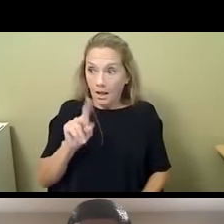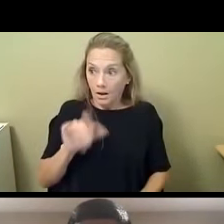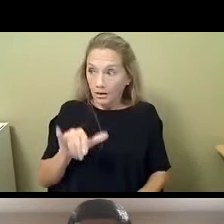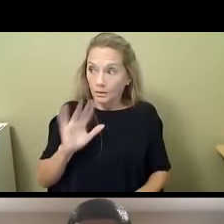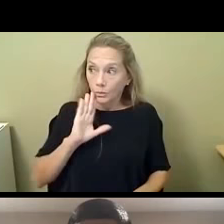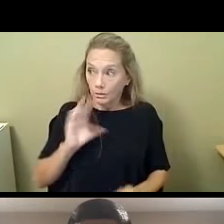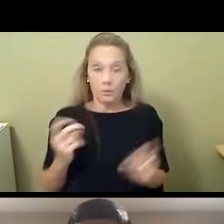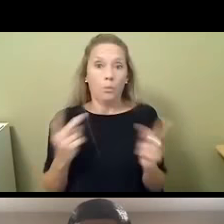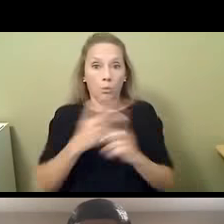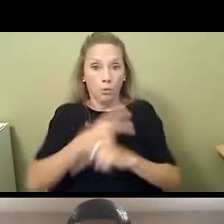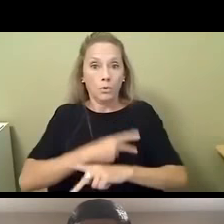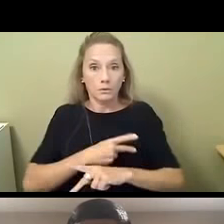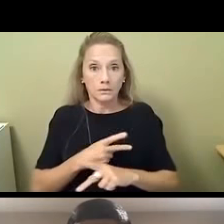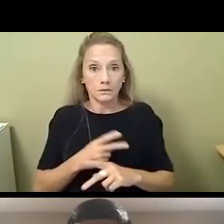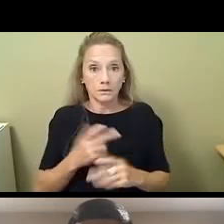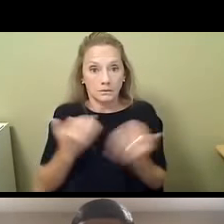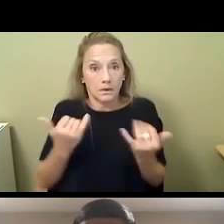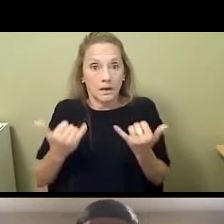position than it is.